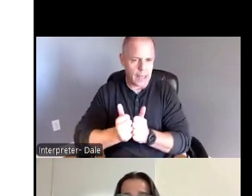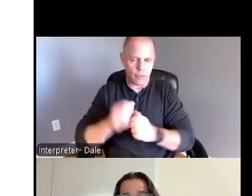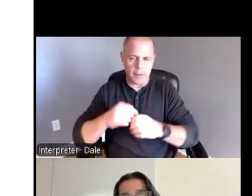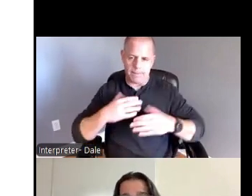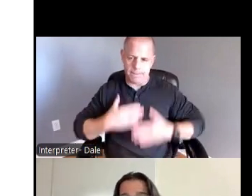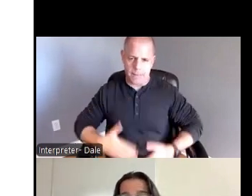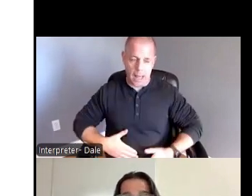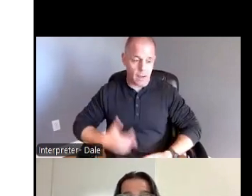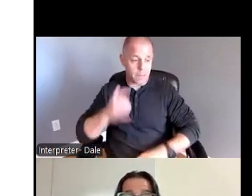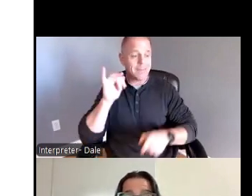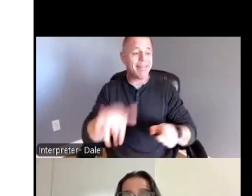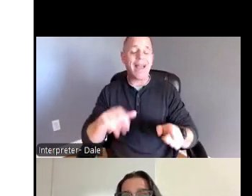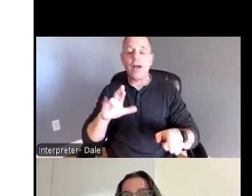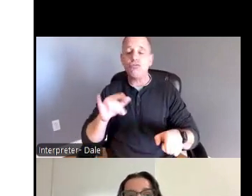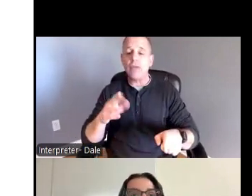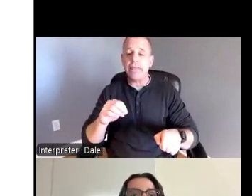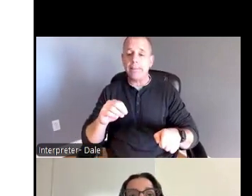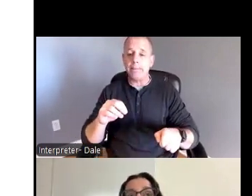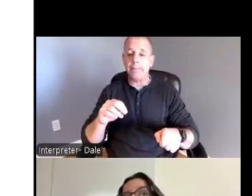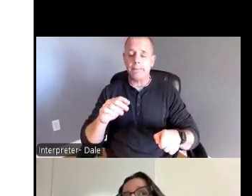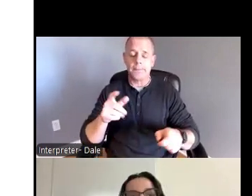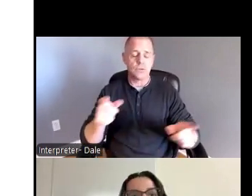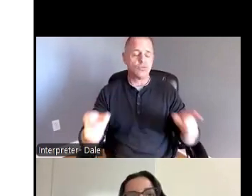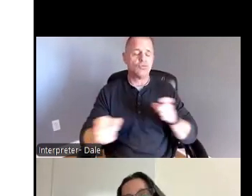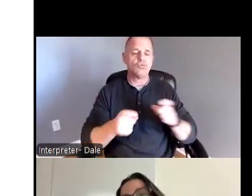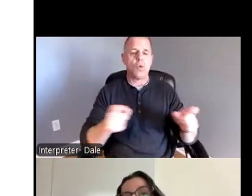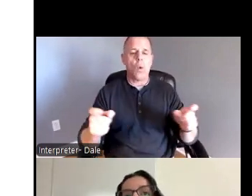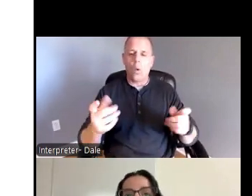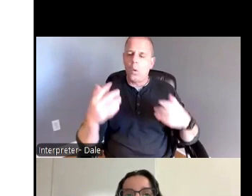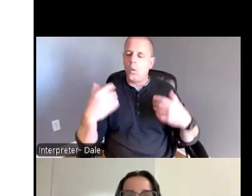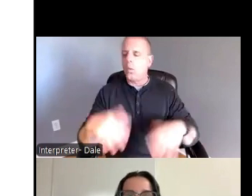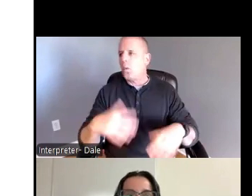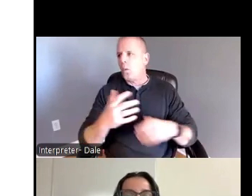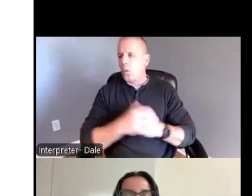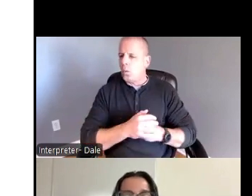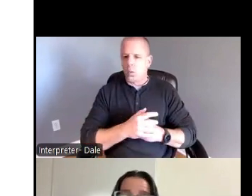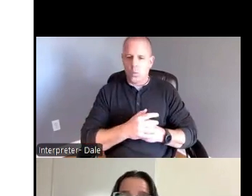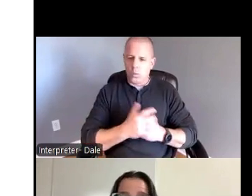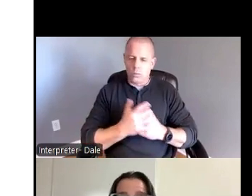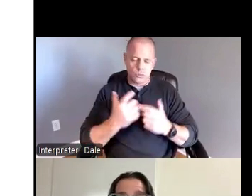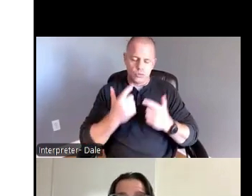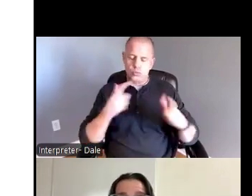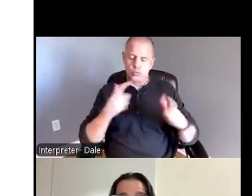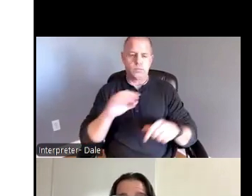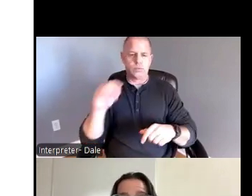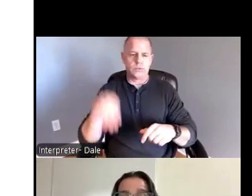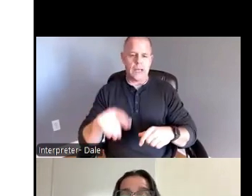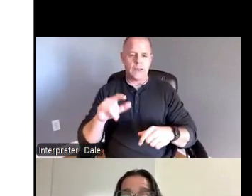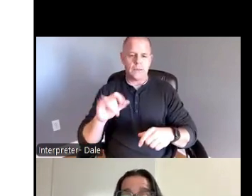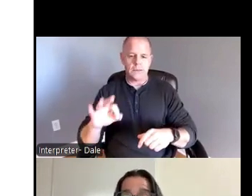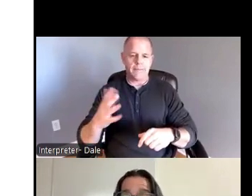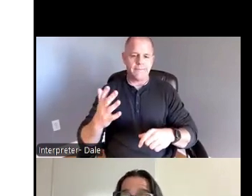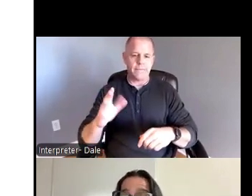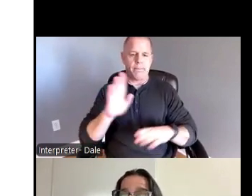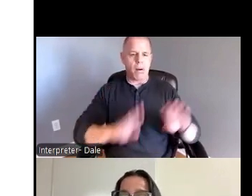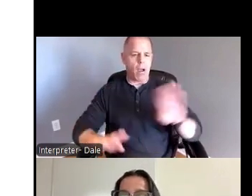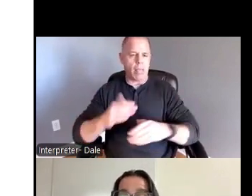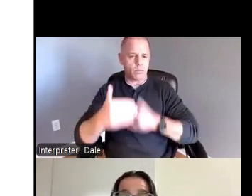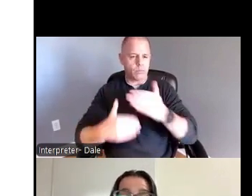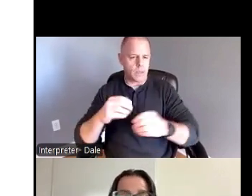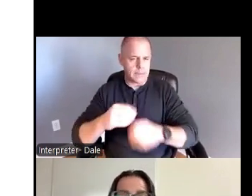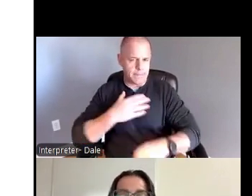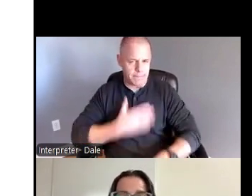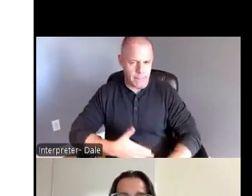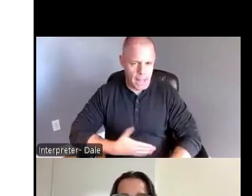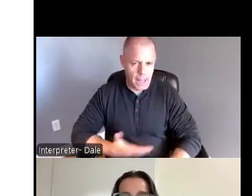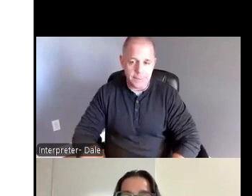circadian rhythms, as I mentioned, they control a huge amount of biological processes in your body. And actually, circadian rhythms